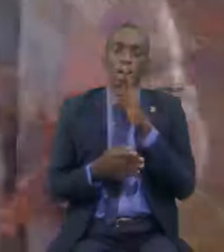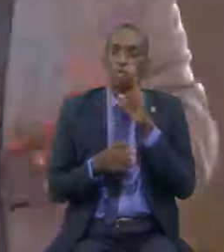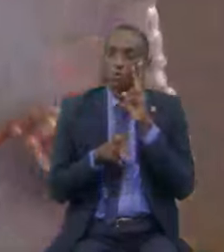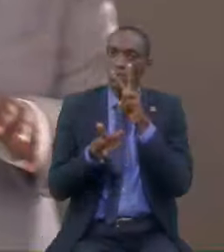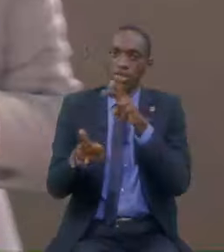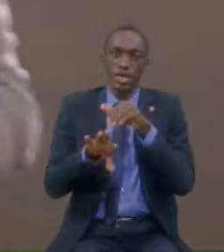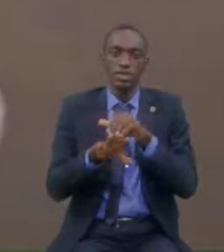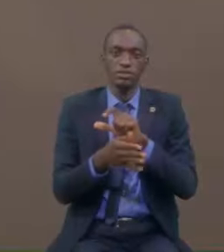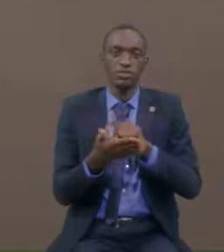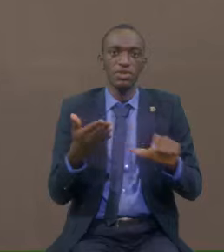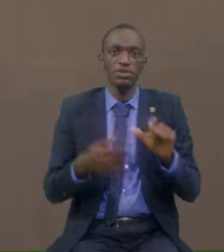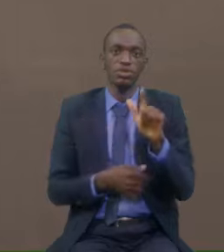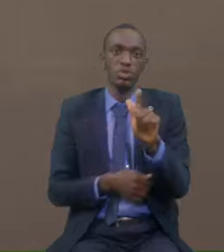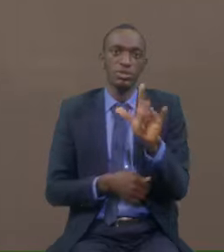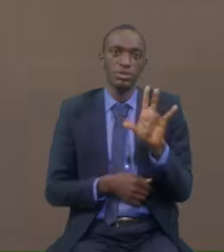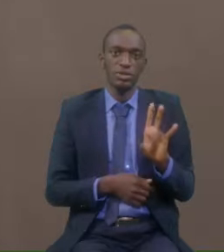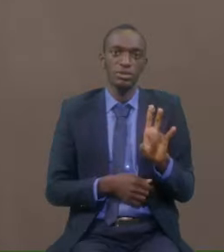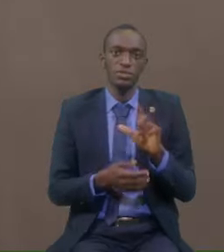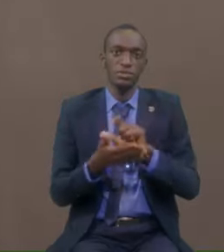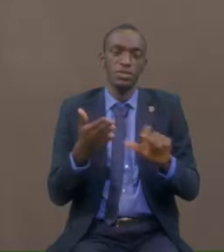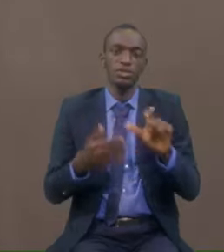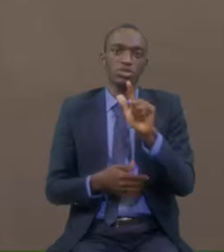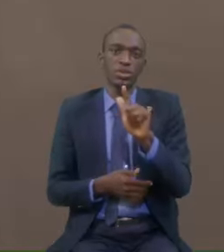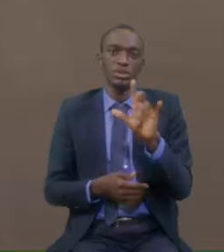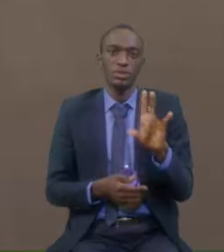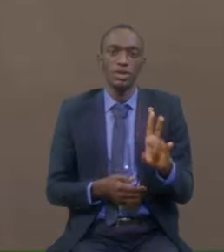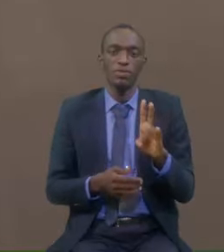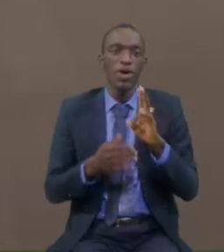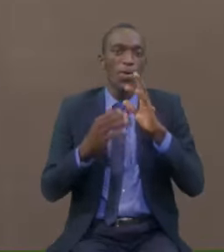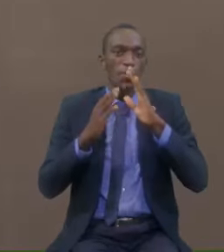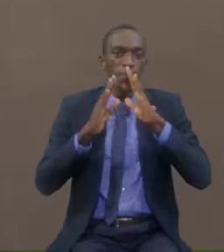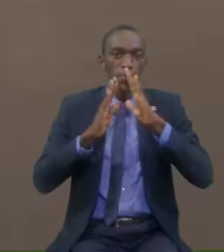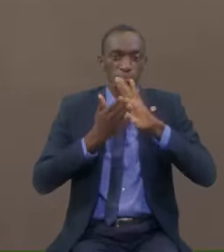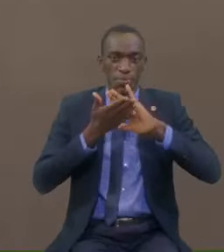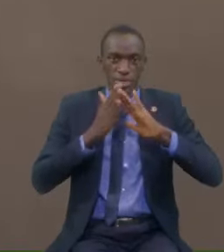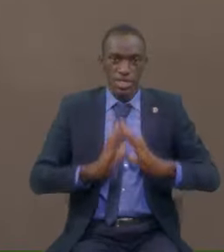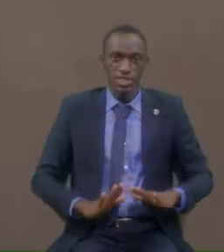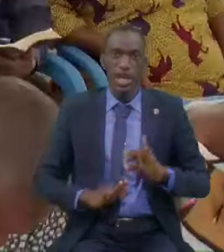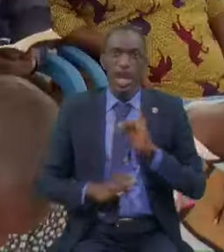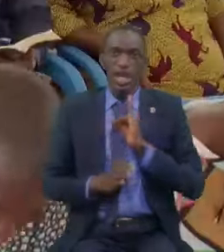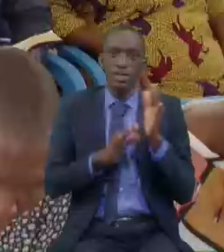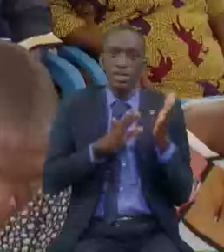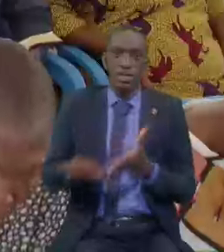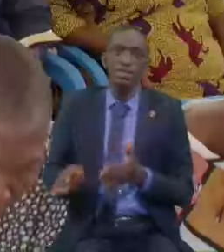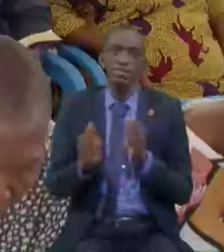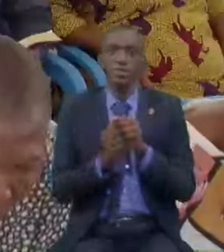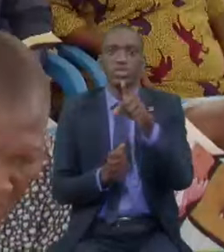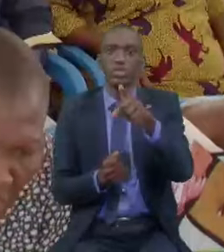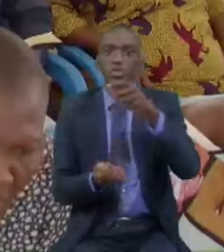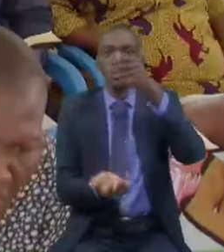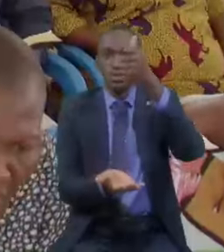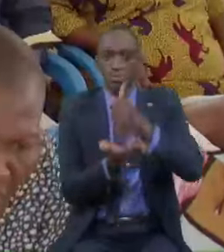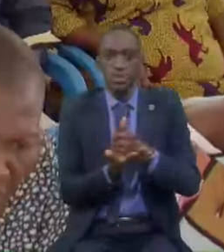verse 27, peace I leave with you. Amen.